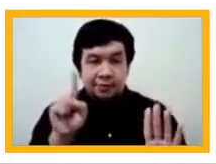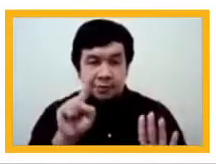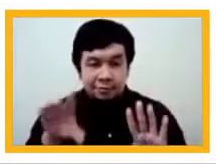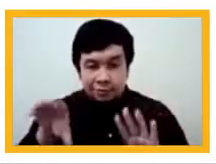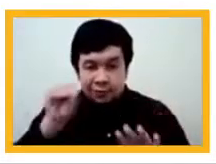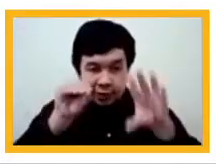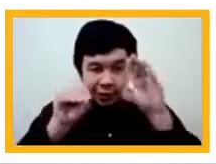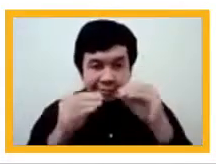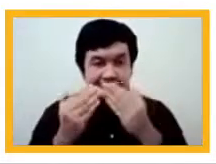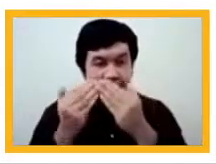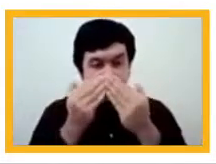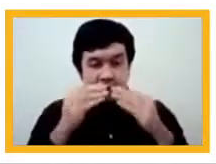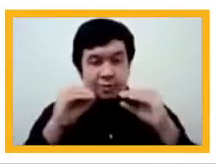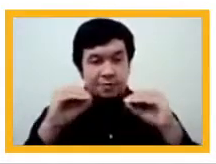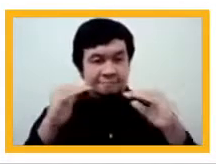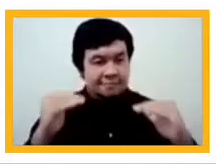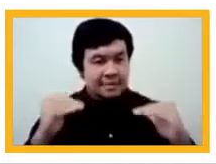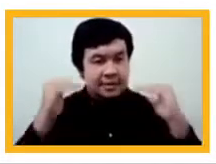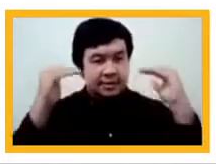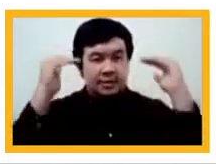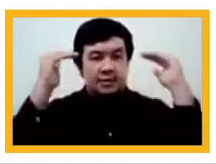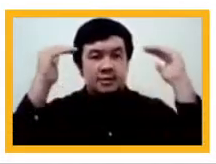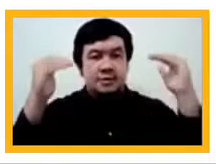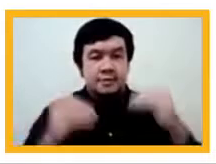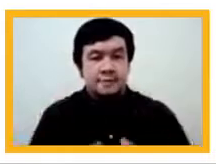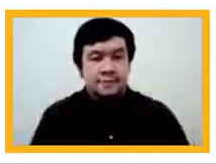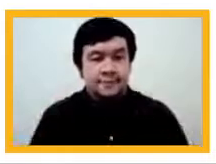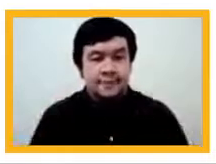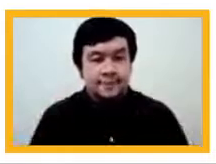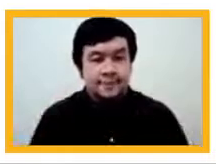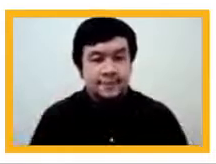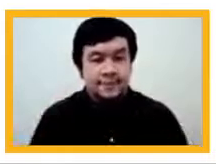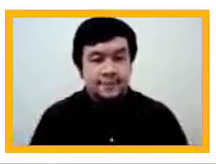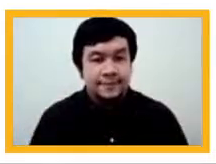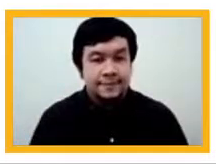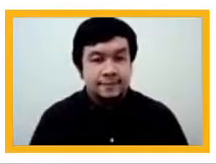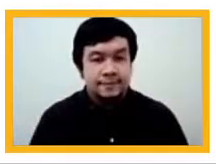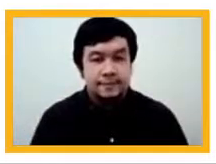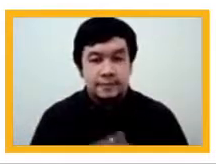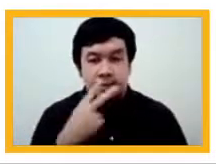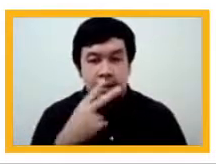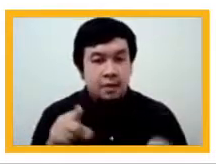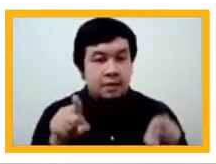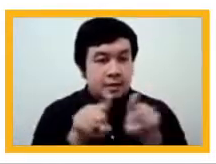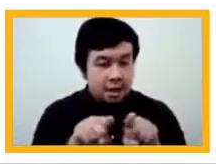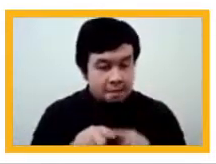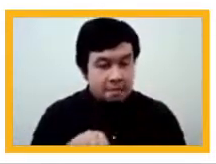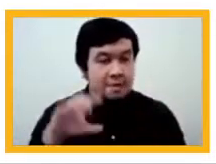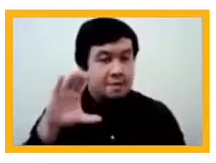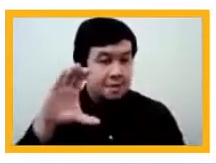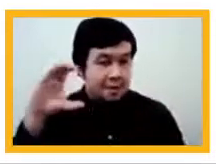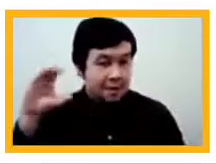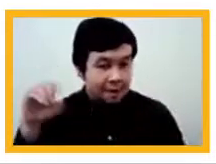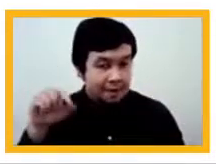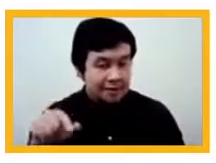high-tech enterprises or bigger enterprises, who hire a lot of highly skilled laborers,